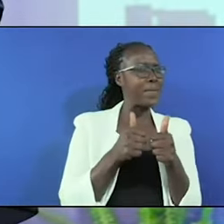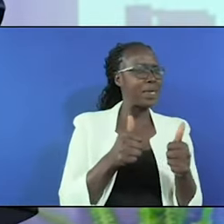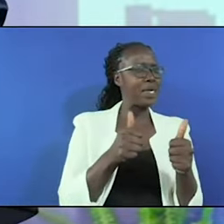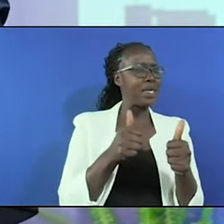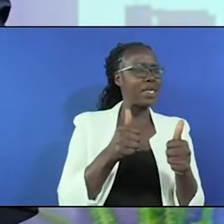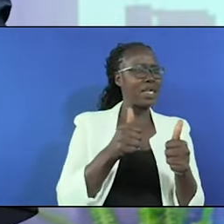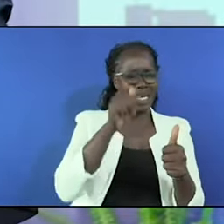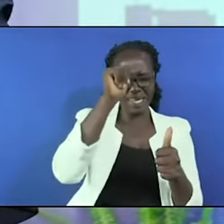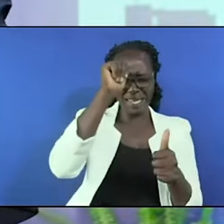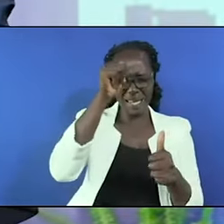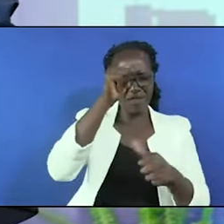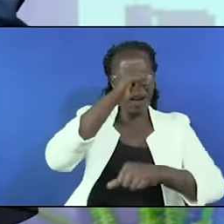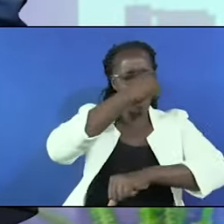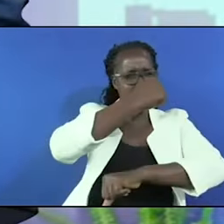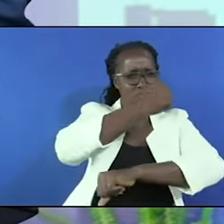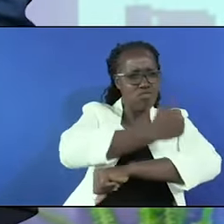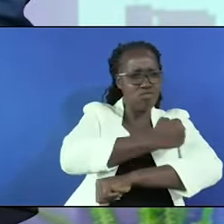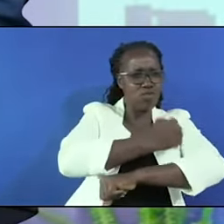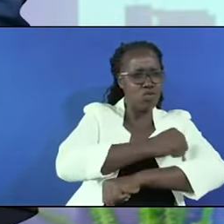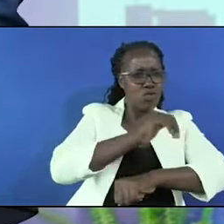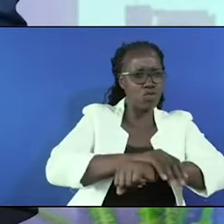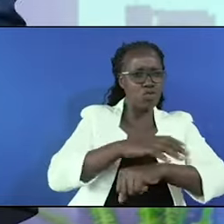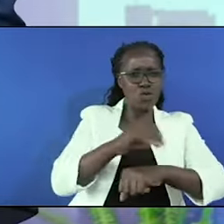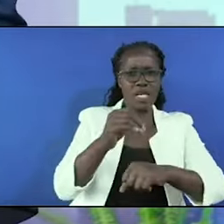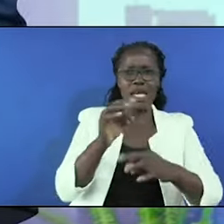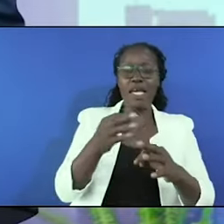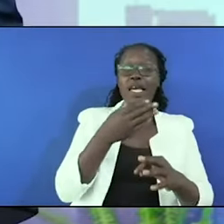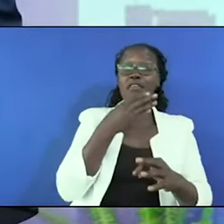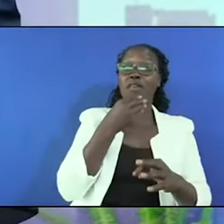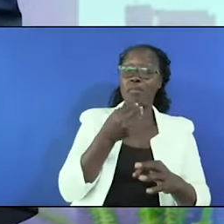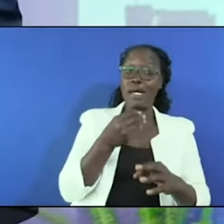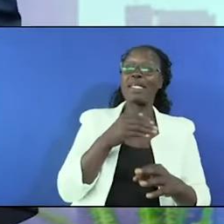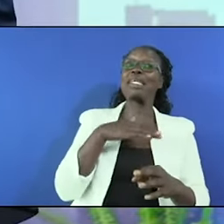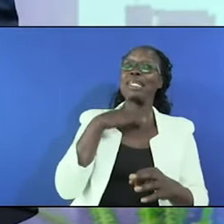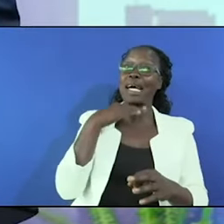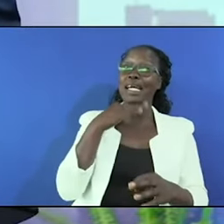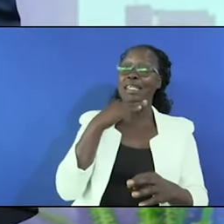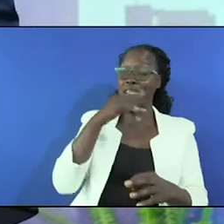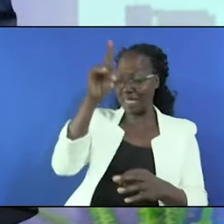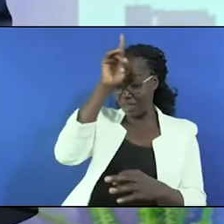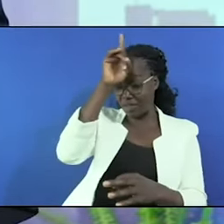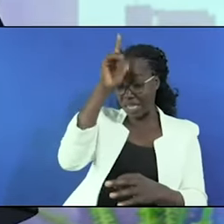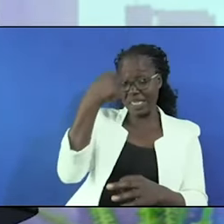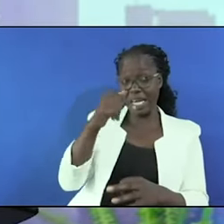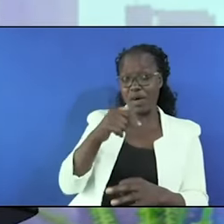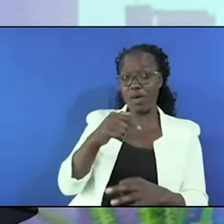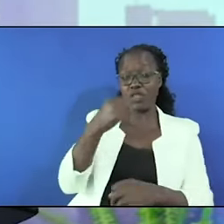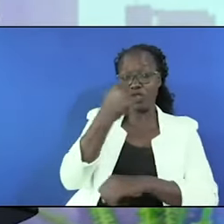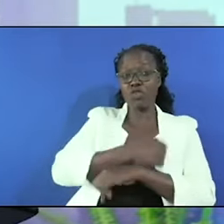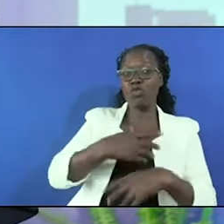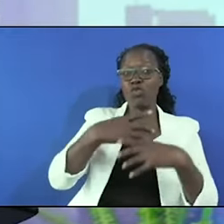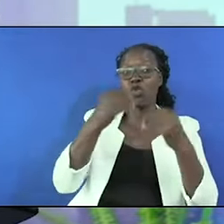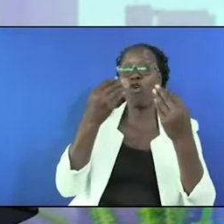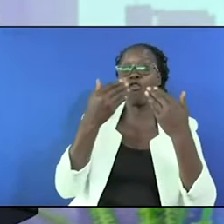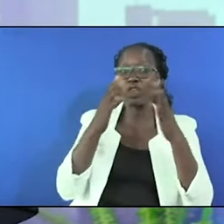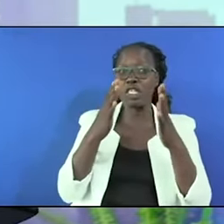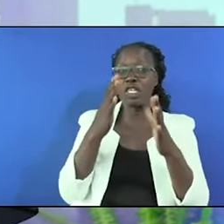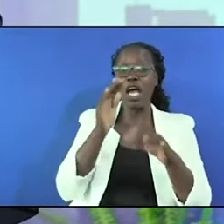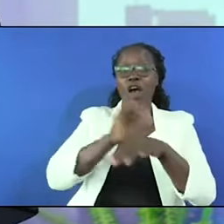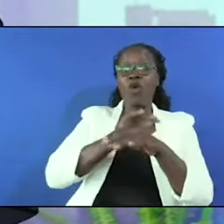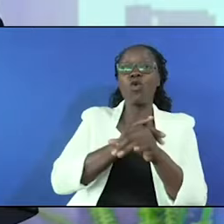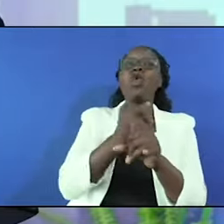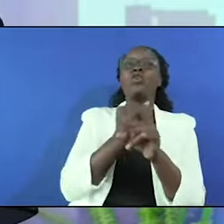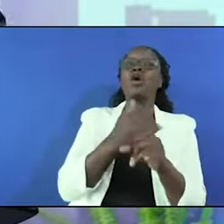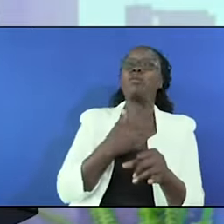good schools. So if a person dies near our village who has gone to school, who has a good